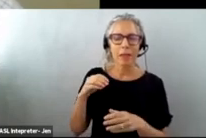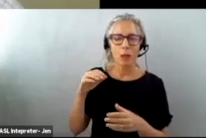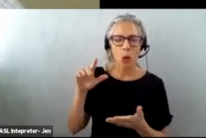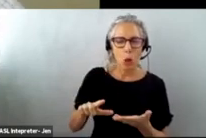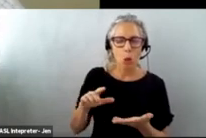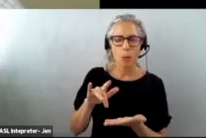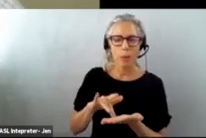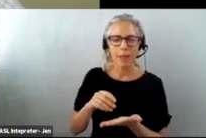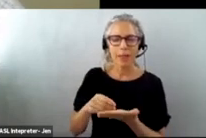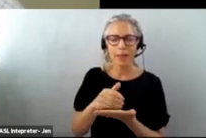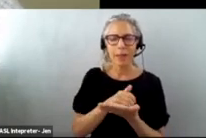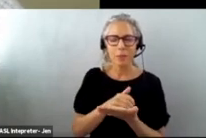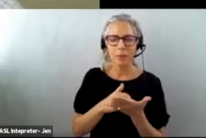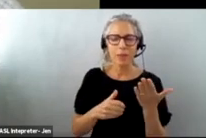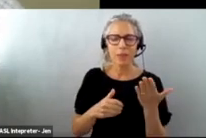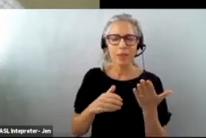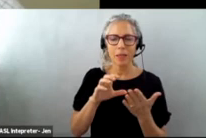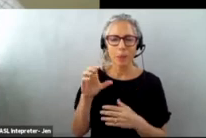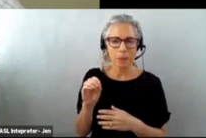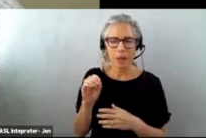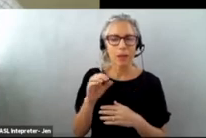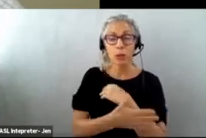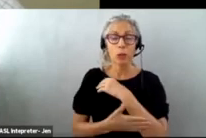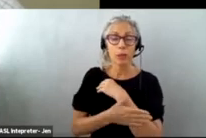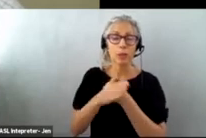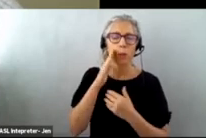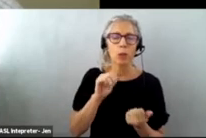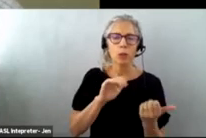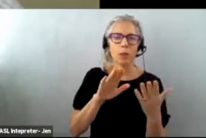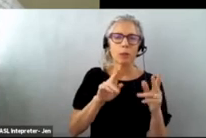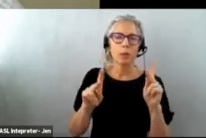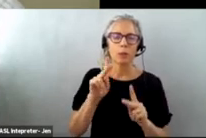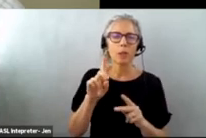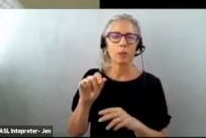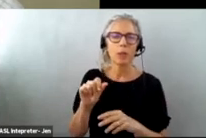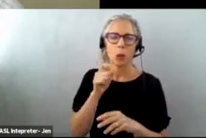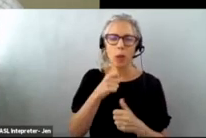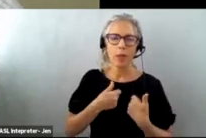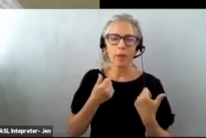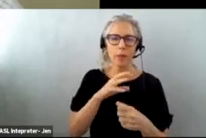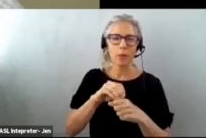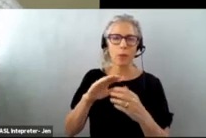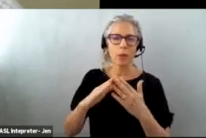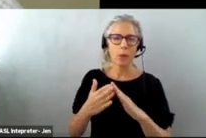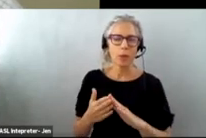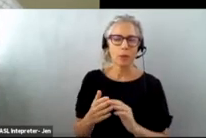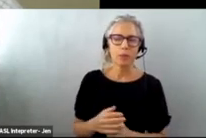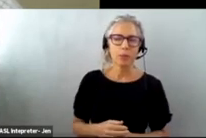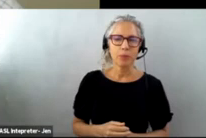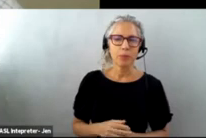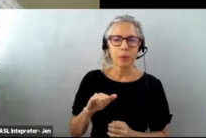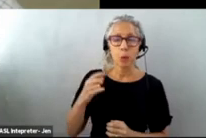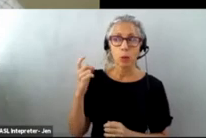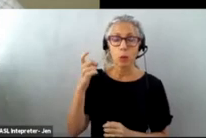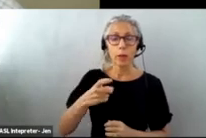countries, which will address people with disabilities in the communities. And so that's one particular grant